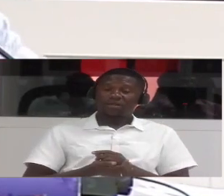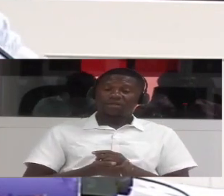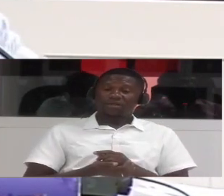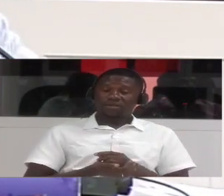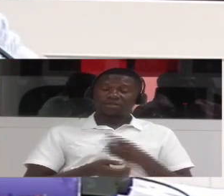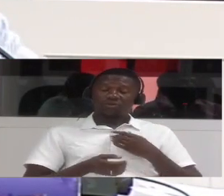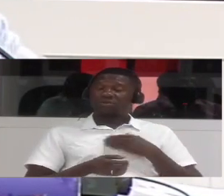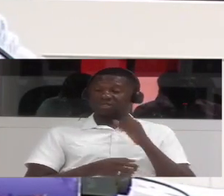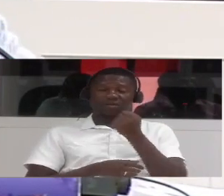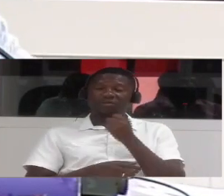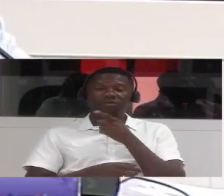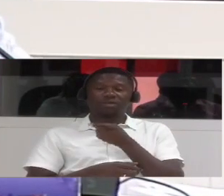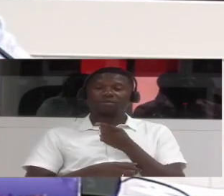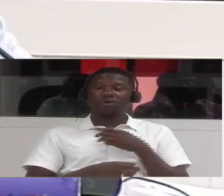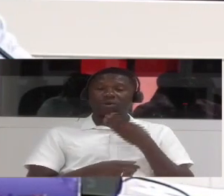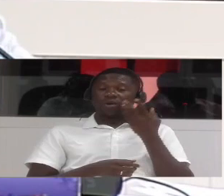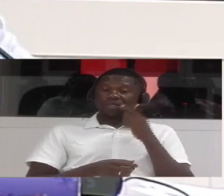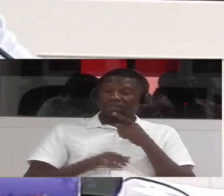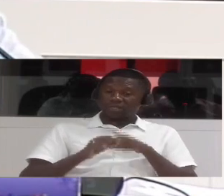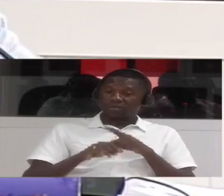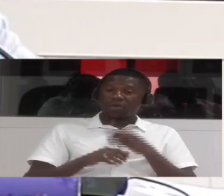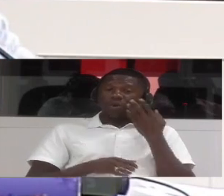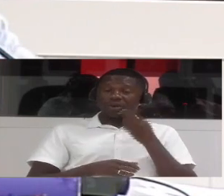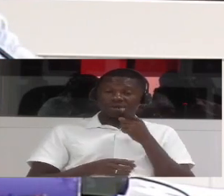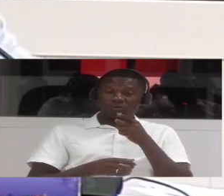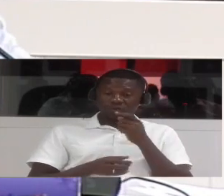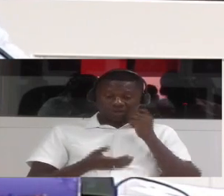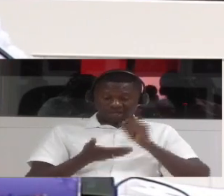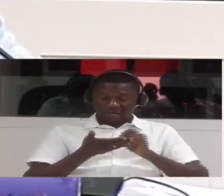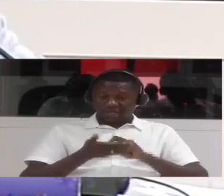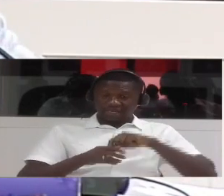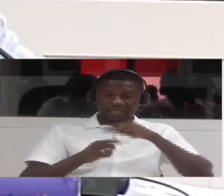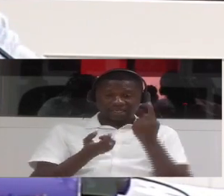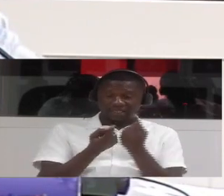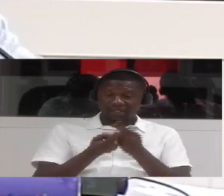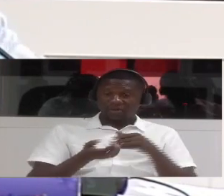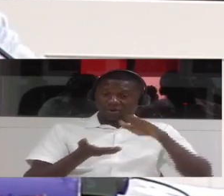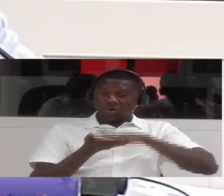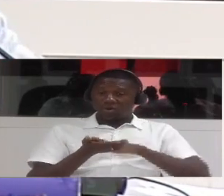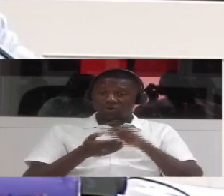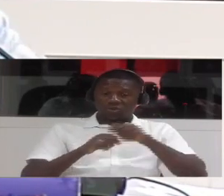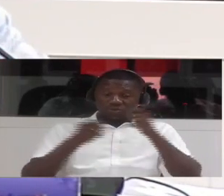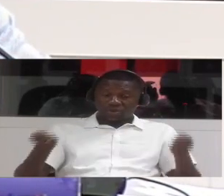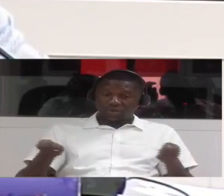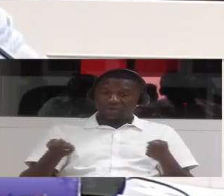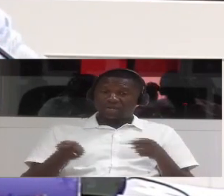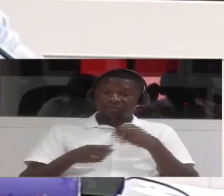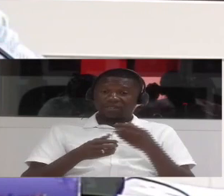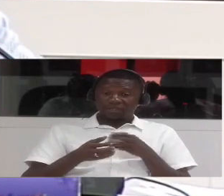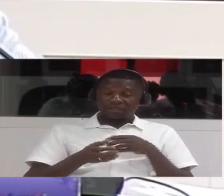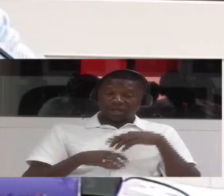they when you publish something that they don't like, even if it is corruption, rather than